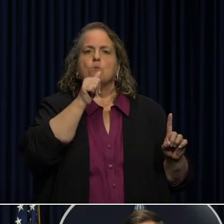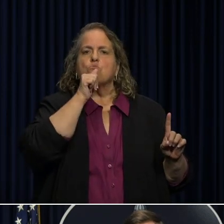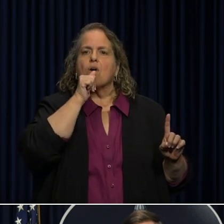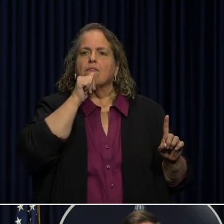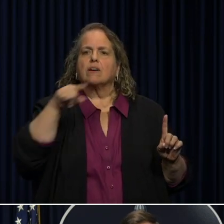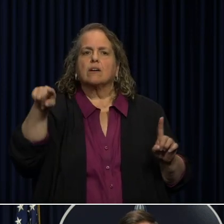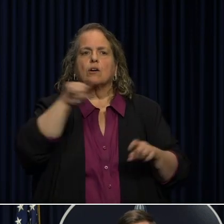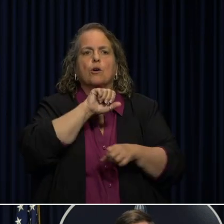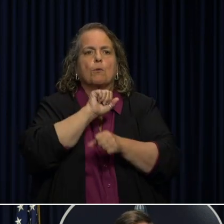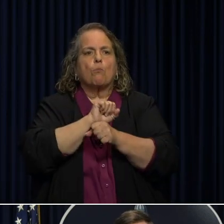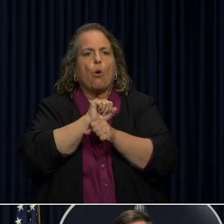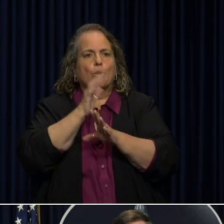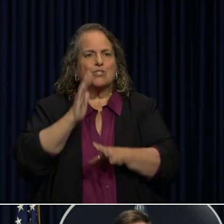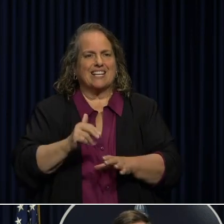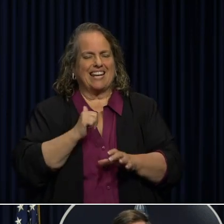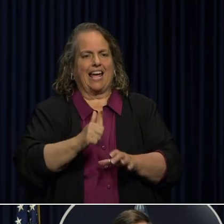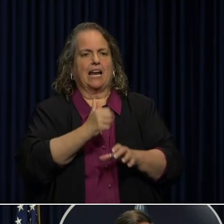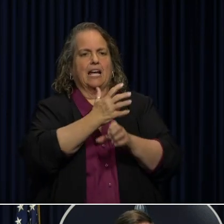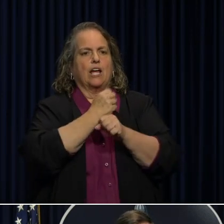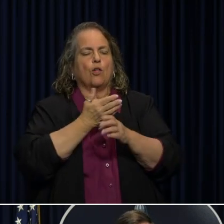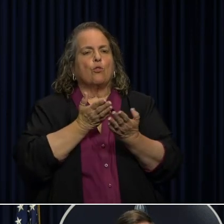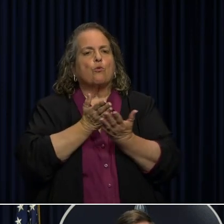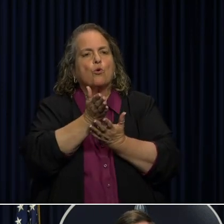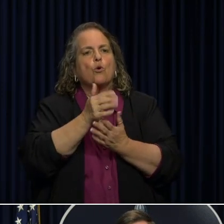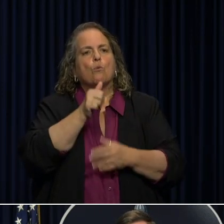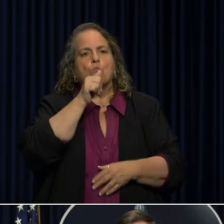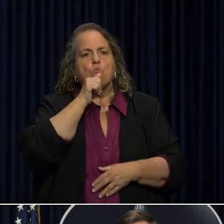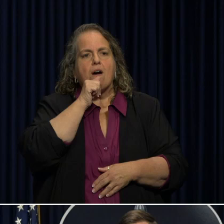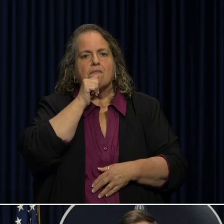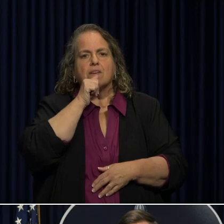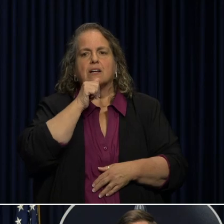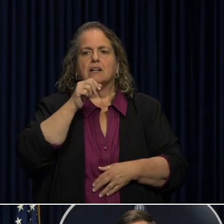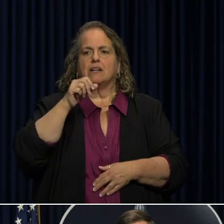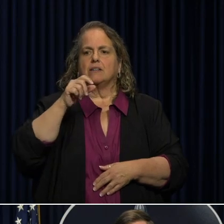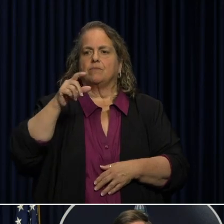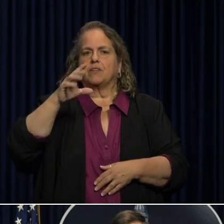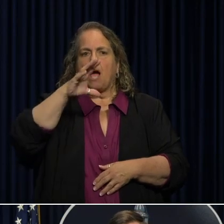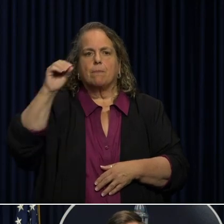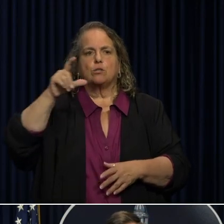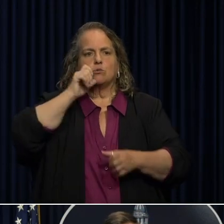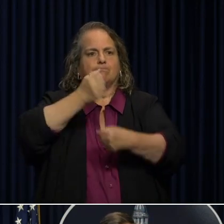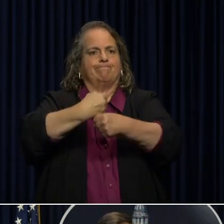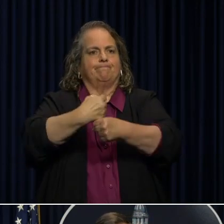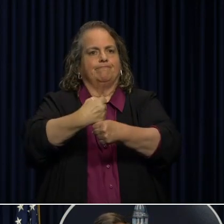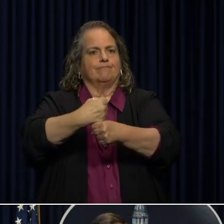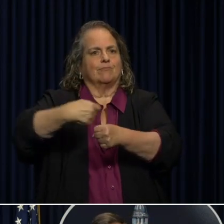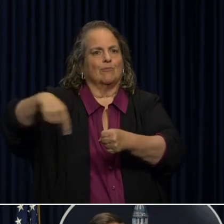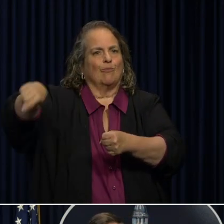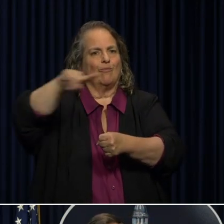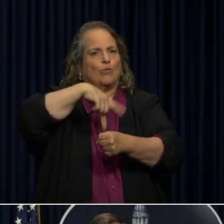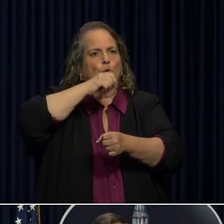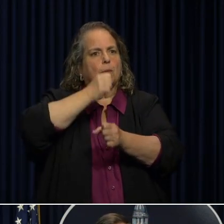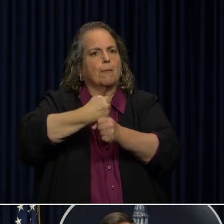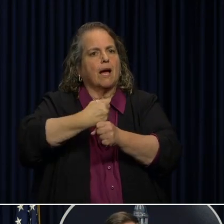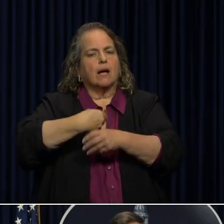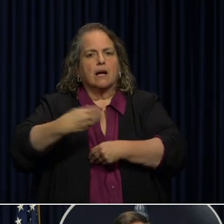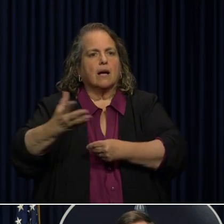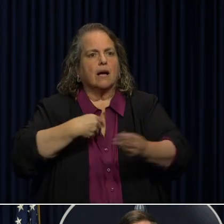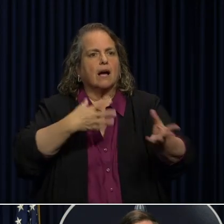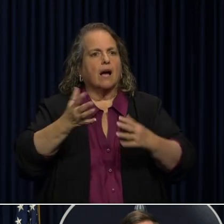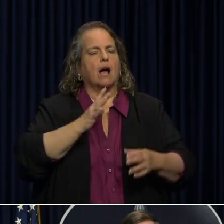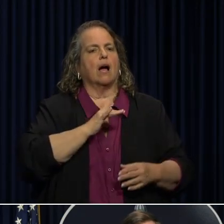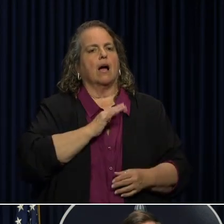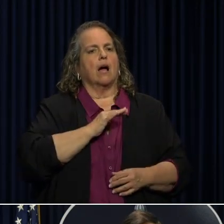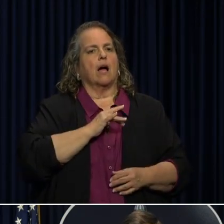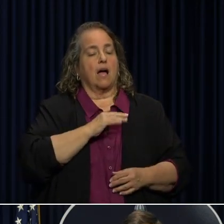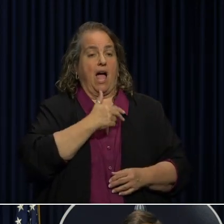to obtain through the private supply chain. That's going to be important. And one of the things we're working with on our hospital systems is their ability